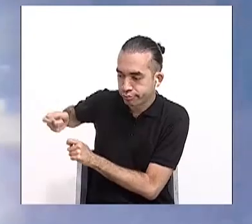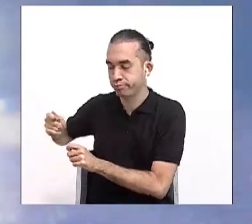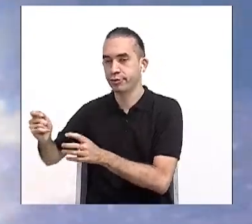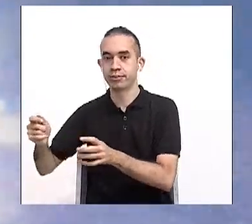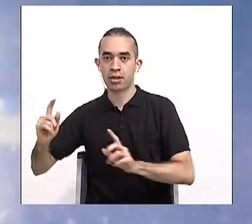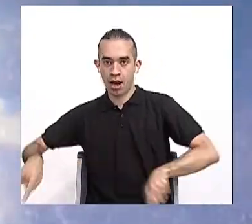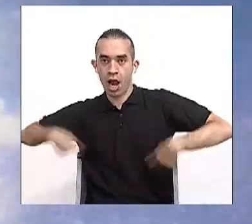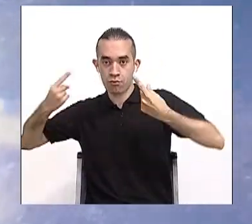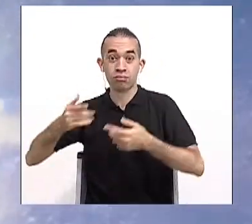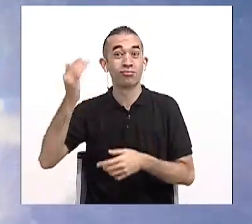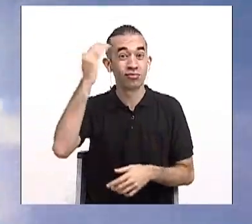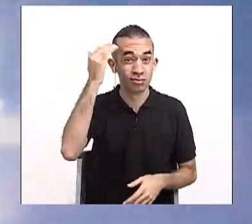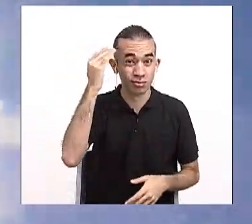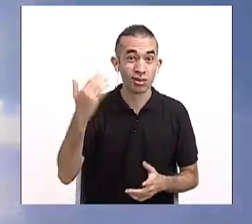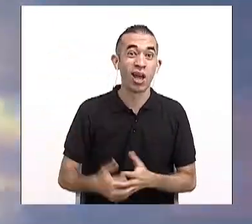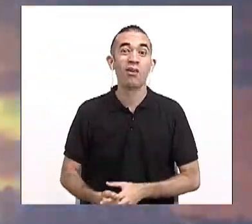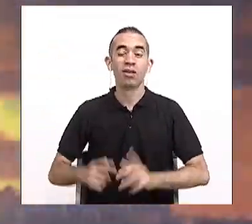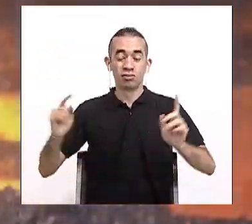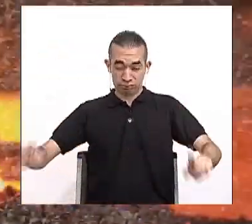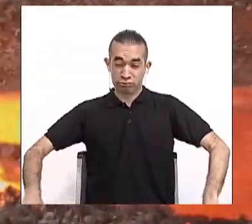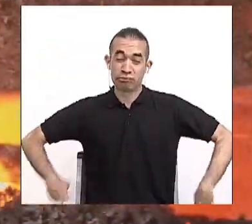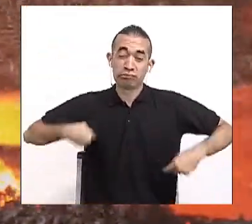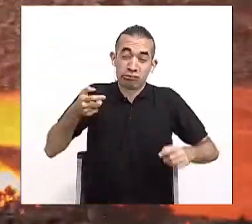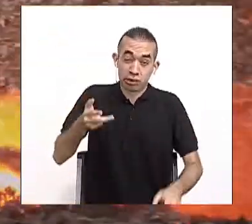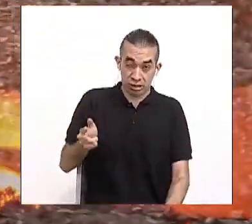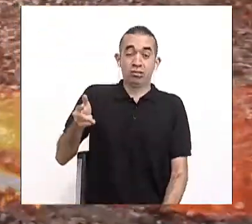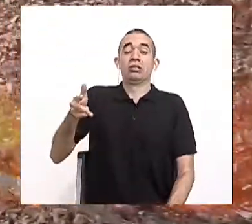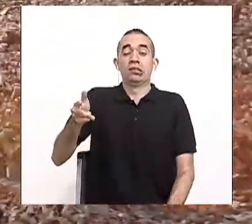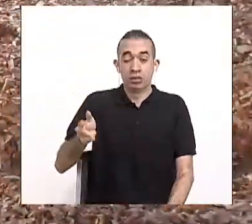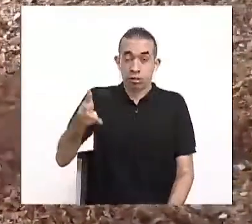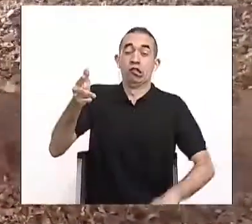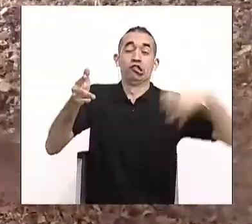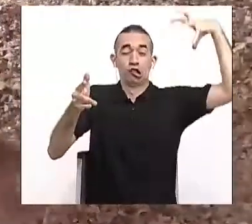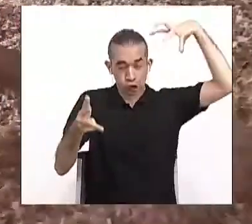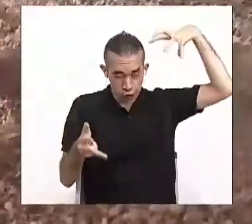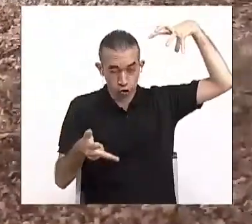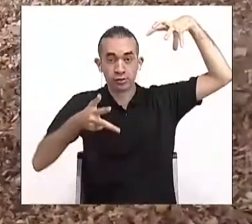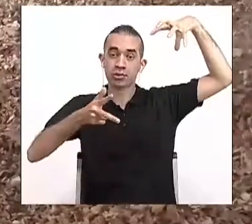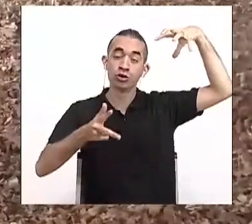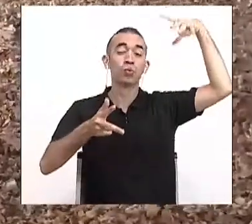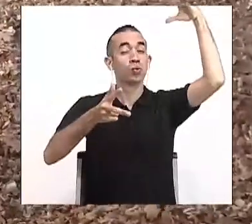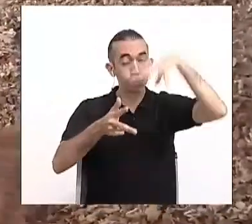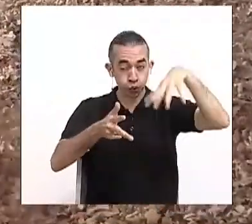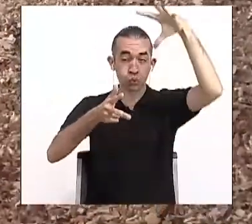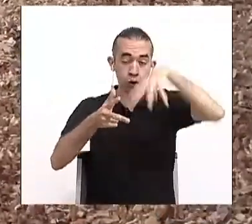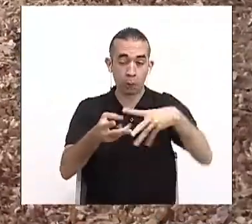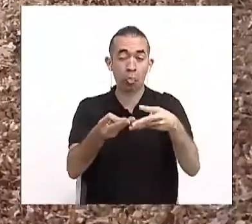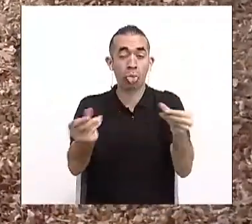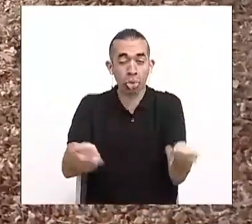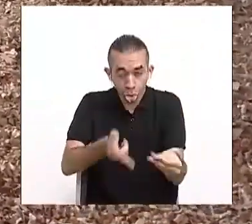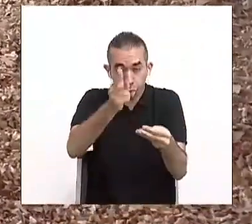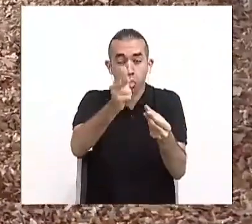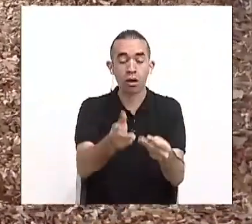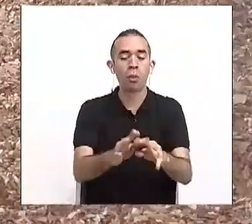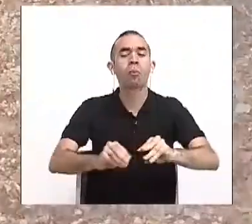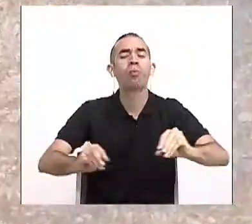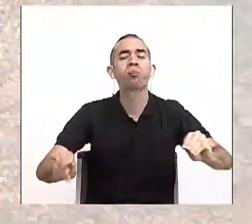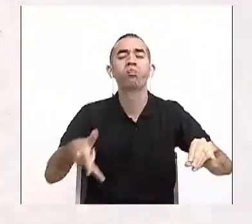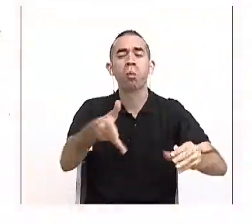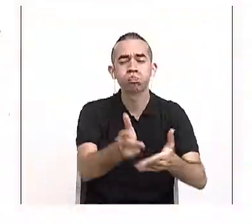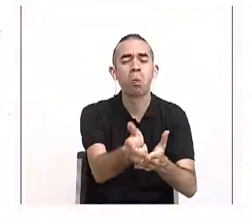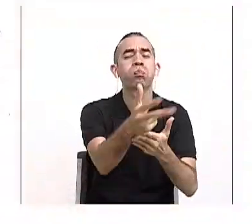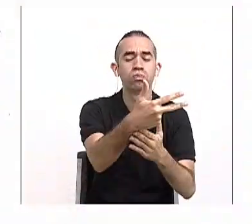of guiding the oxen and the cargo, but also for caring for the animals and maintaining the cart.